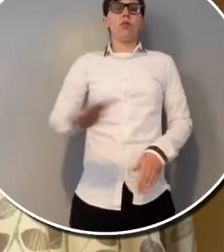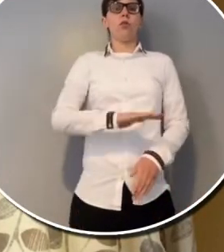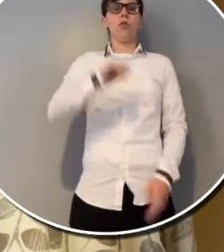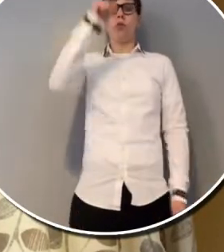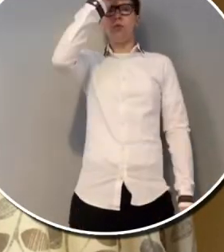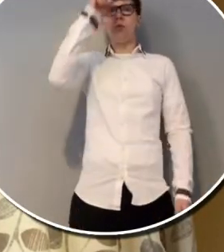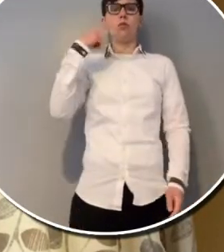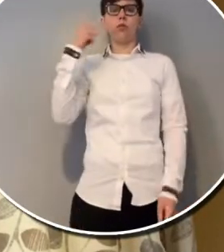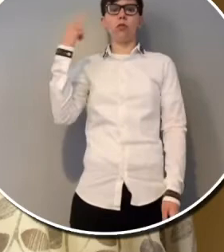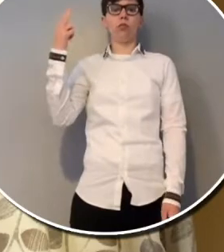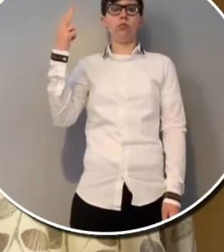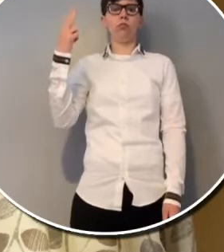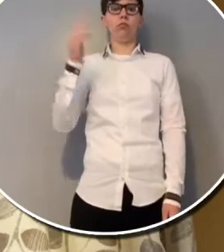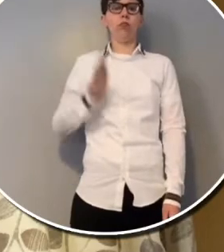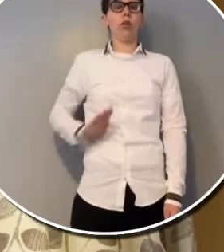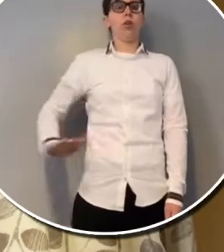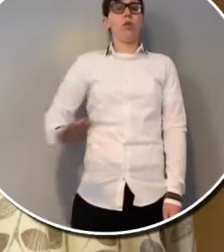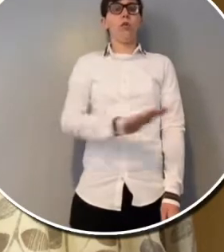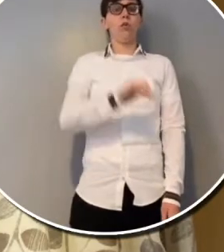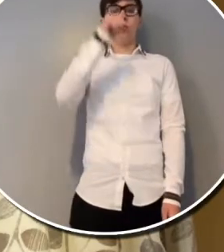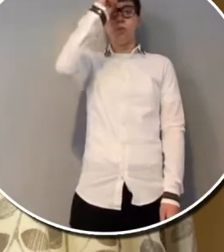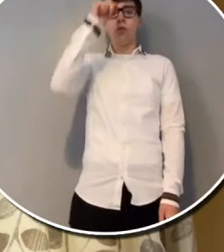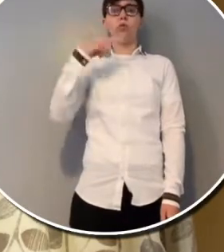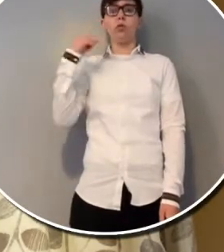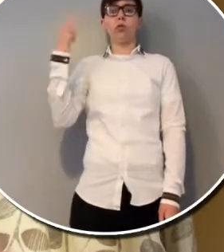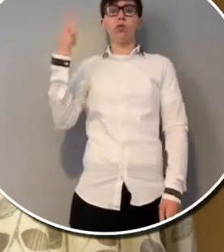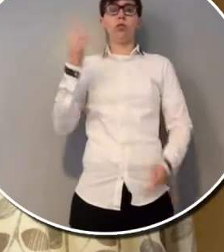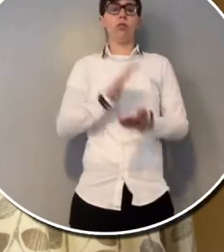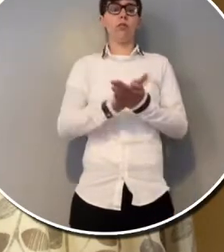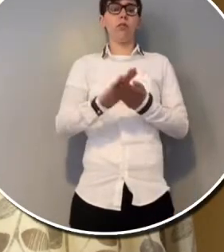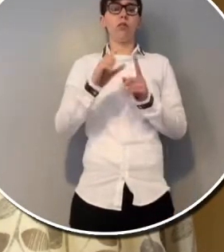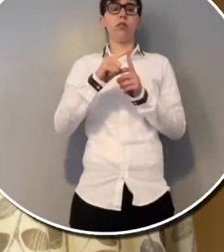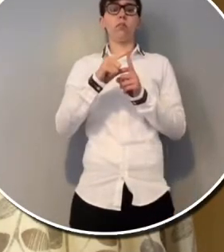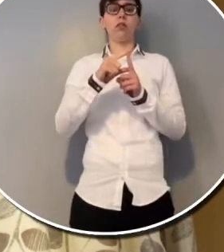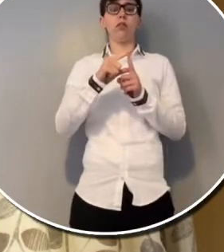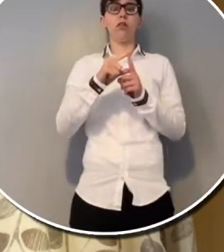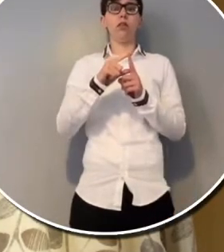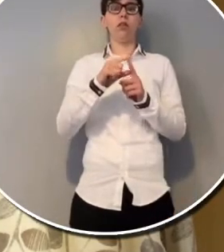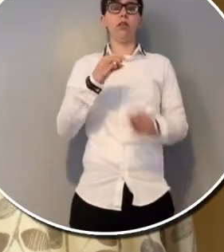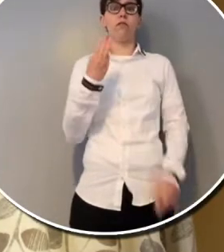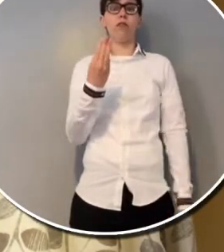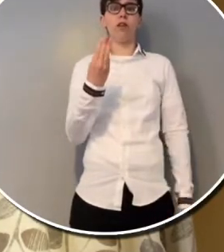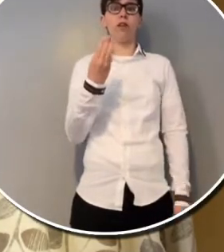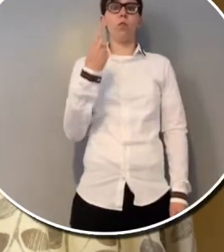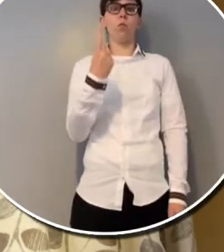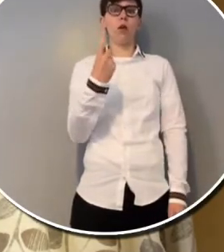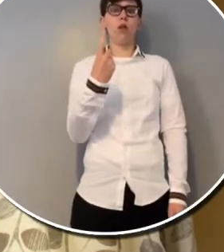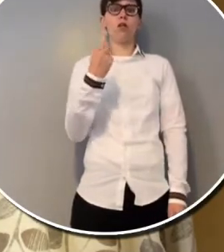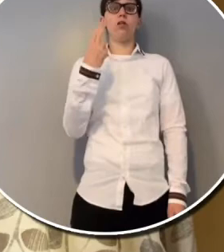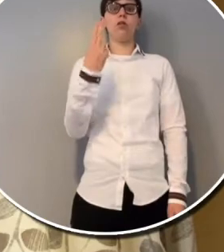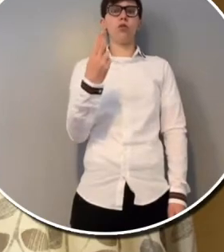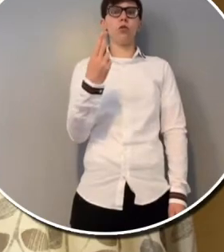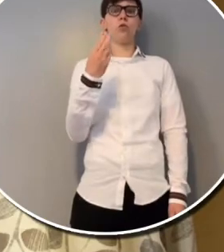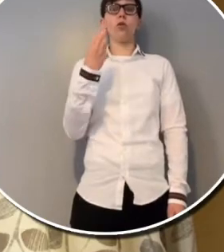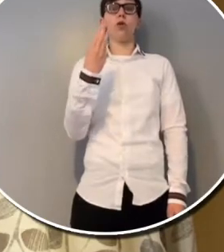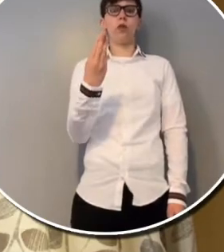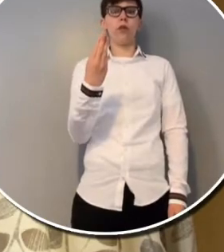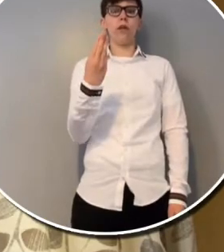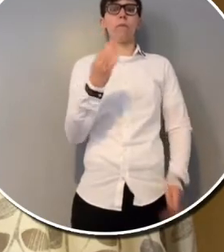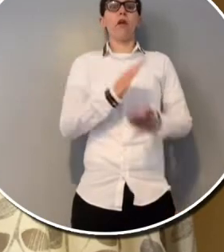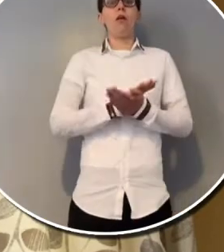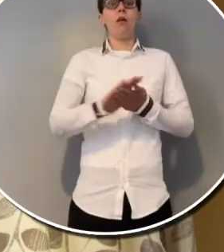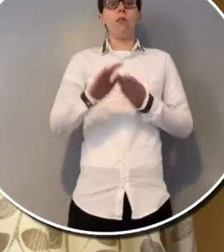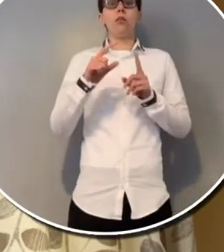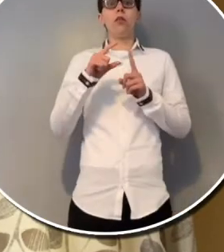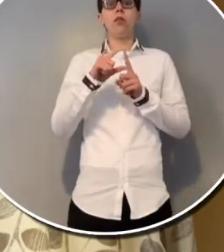Dumpty had a great fall. All the king's horses and all the king's men, they couldn't put Humpty